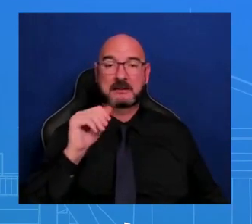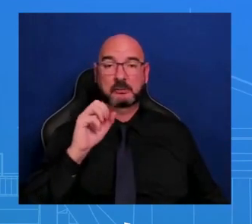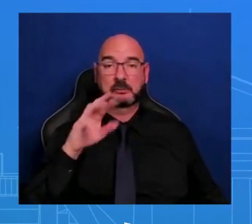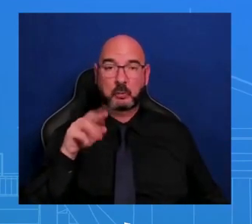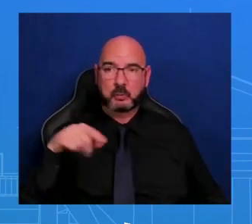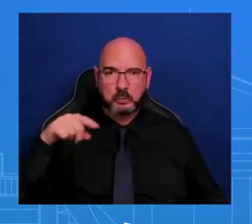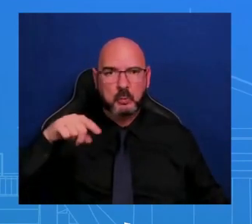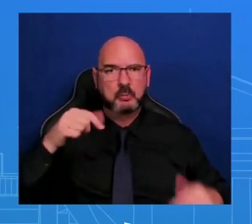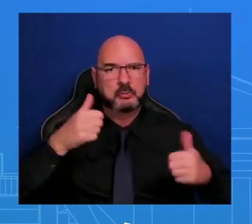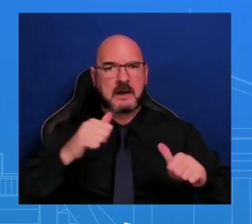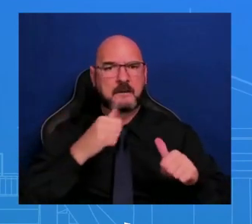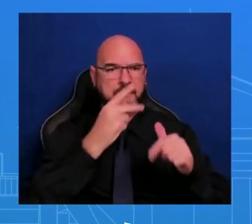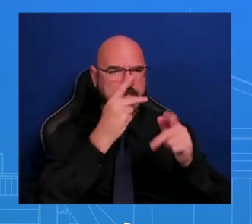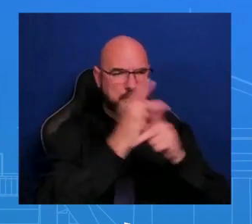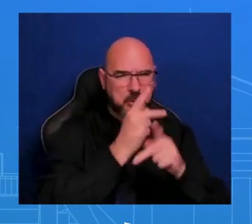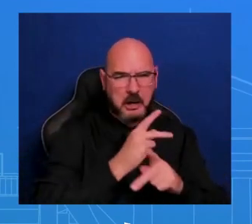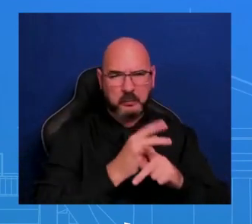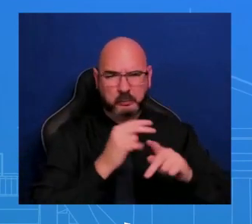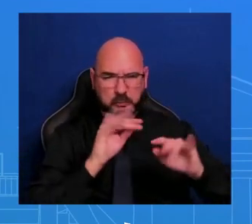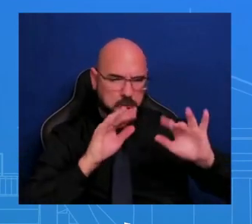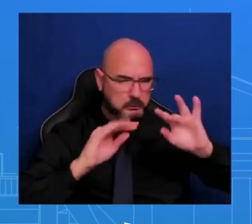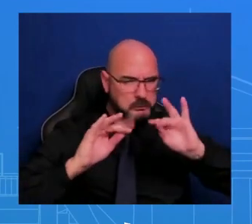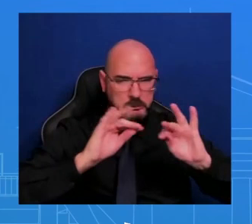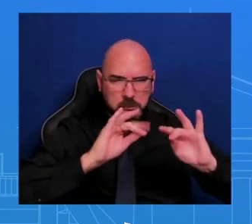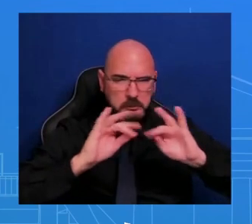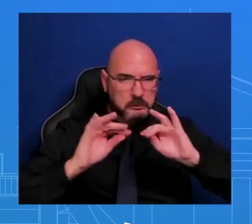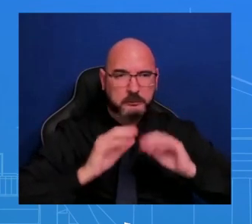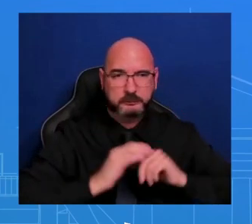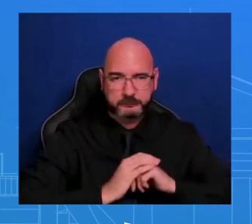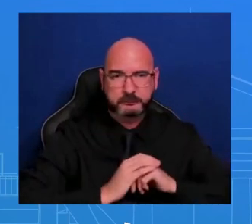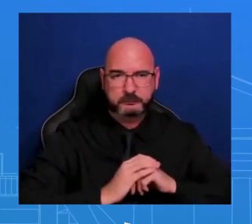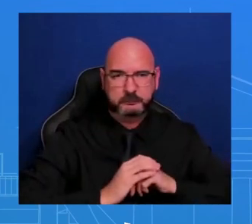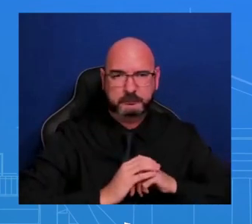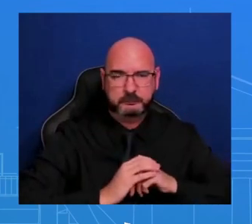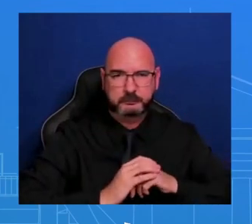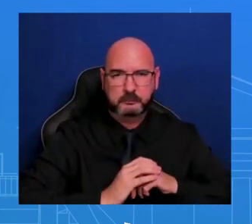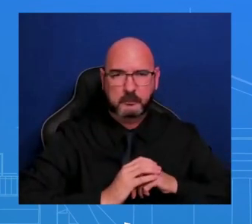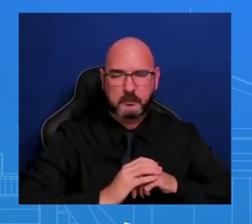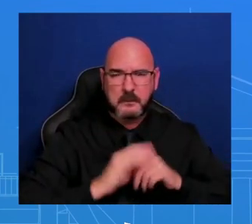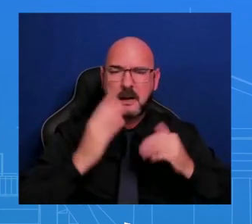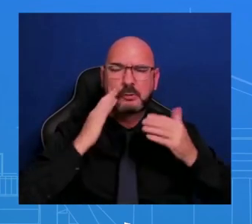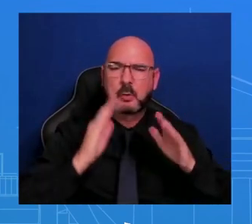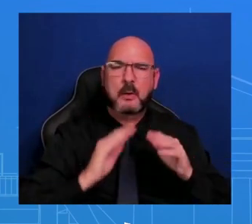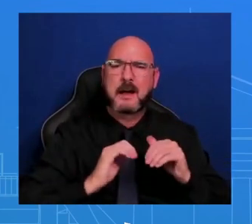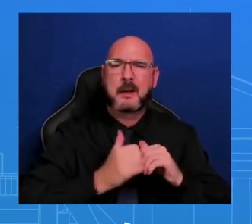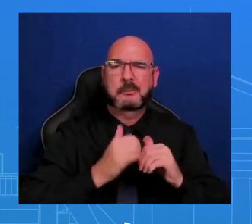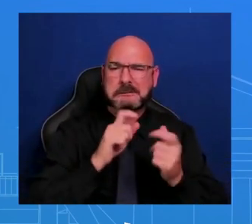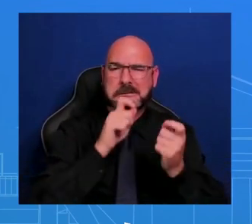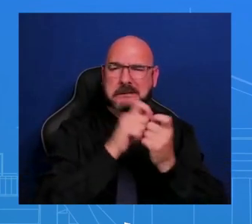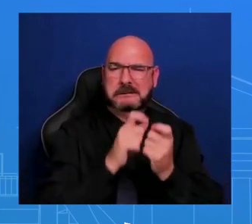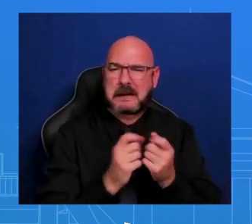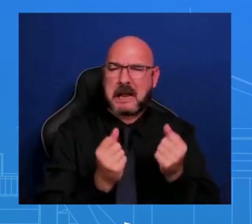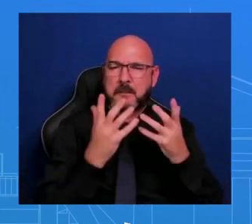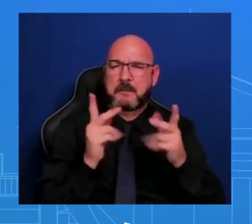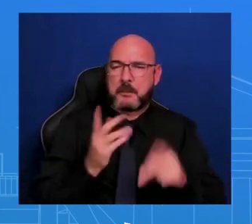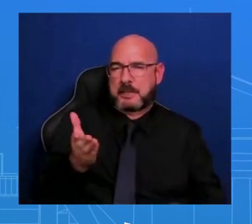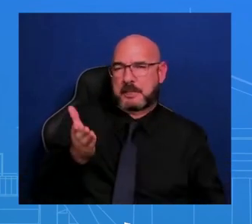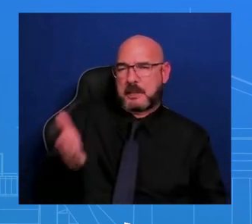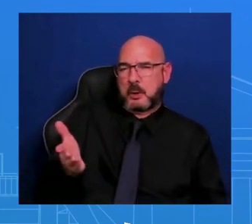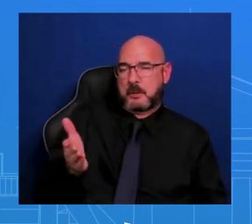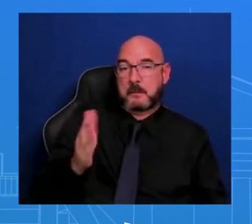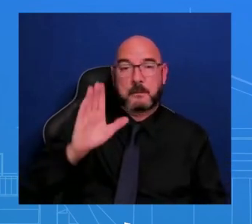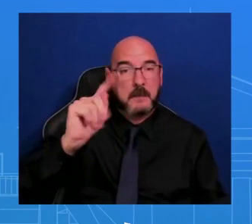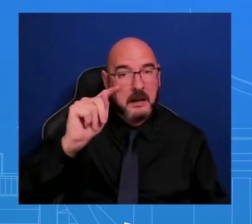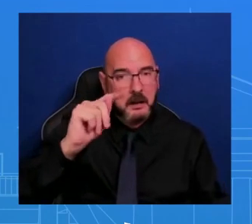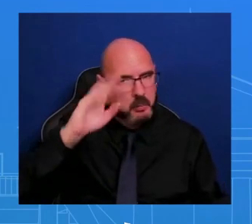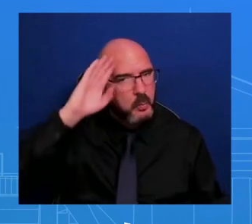we know are there. And actually, I don't know exactly how many are down at Rafah, but we know there are many American citizens down at Rafah that want to get out,